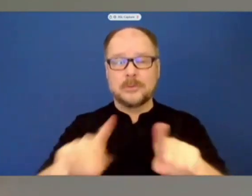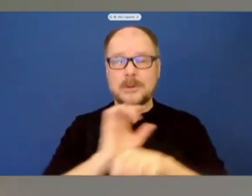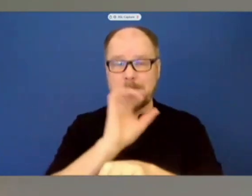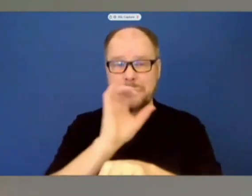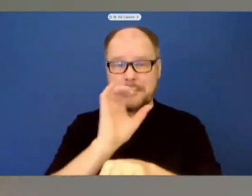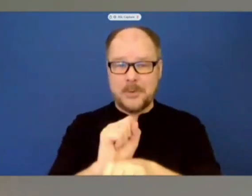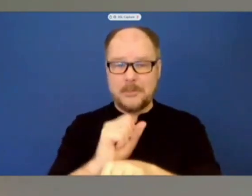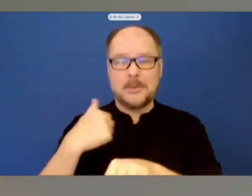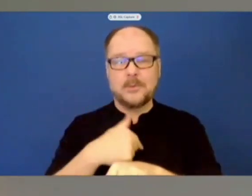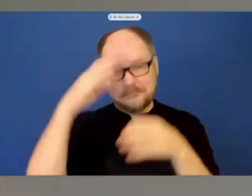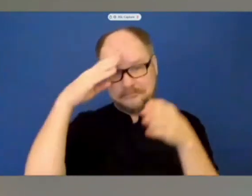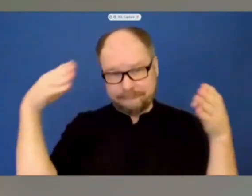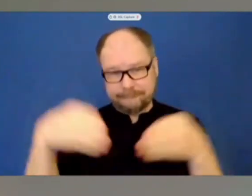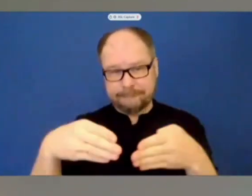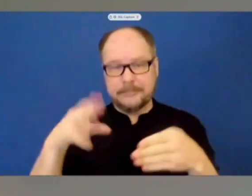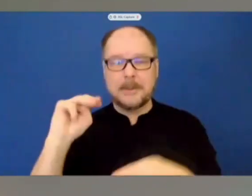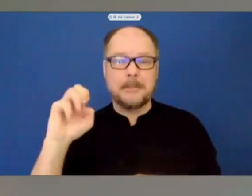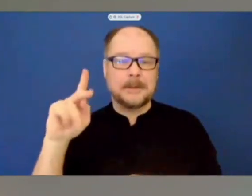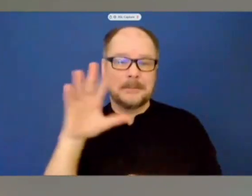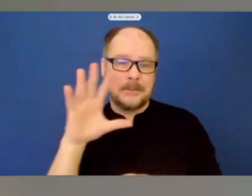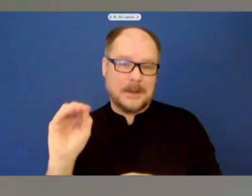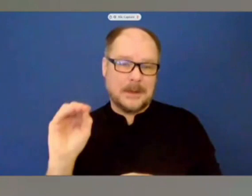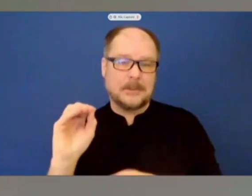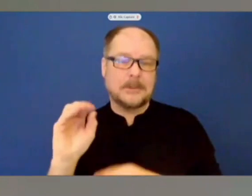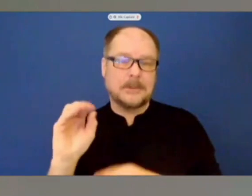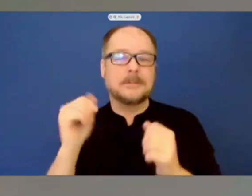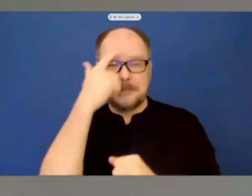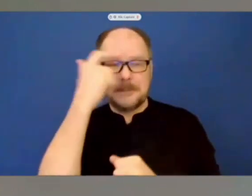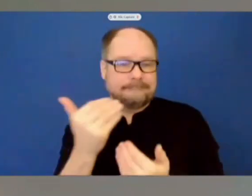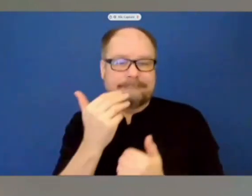on Mecklenburg County residents with the vaccine that we have.